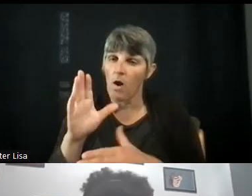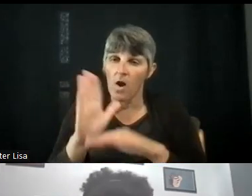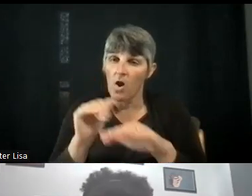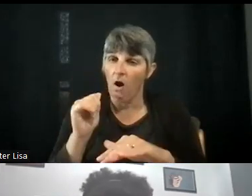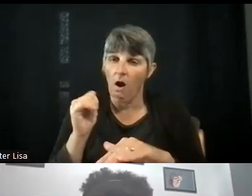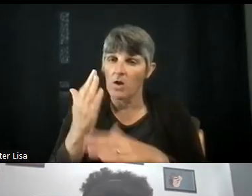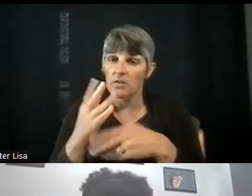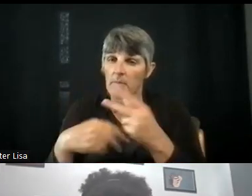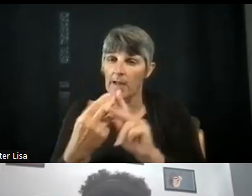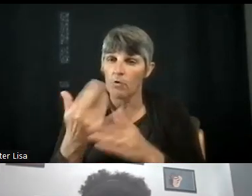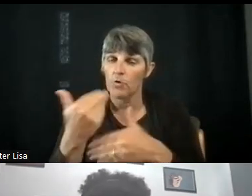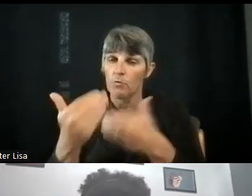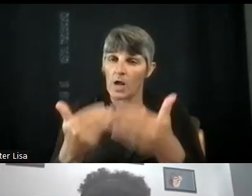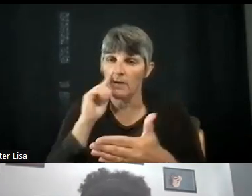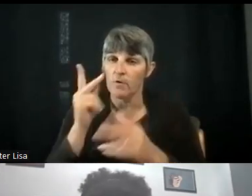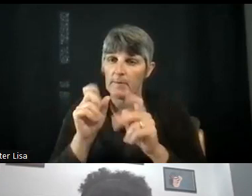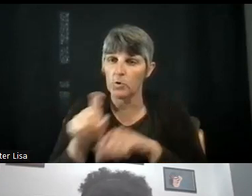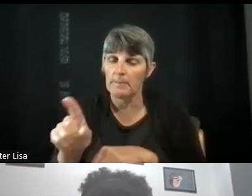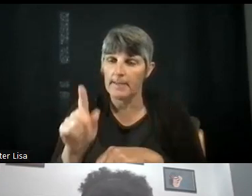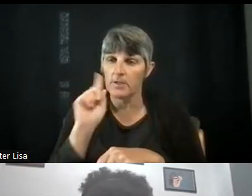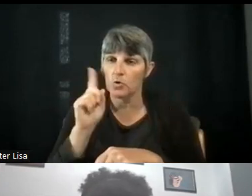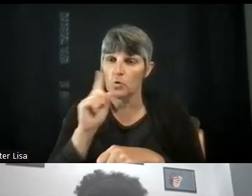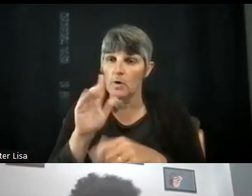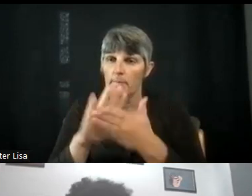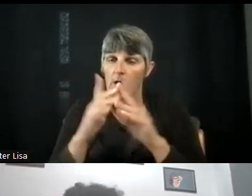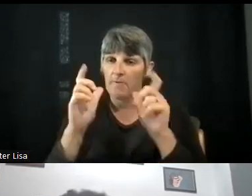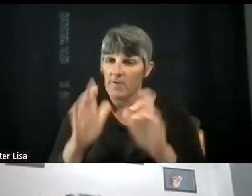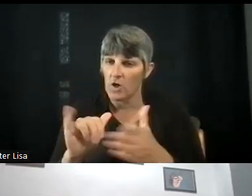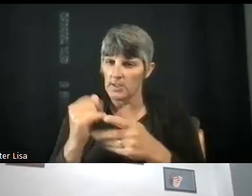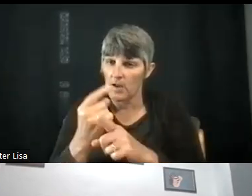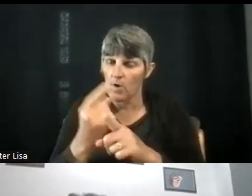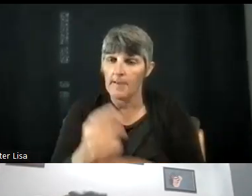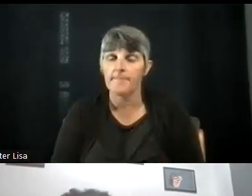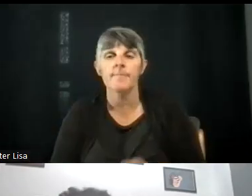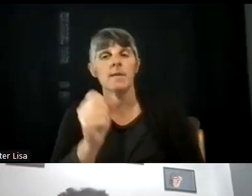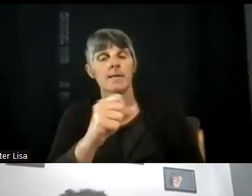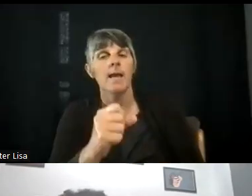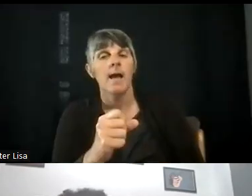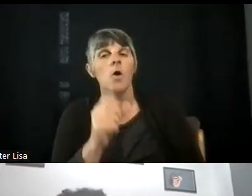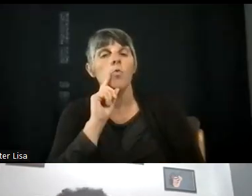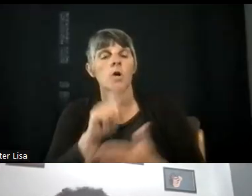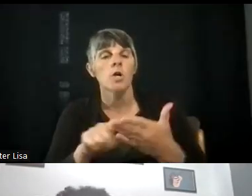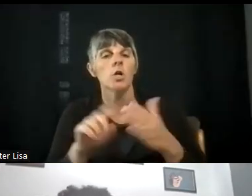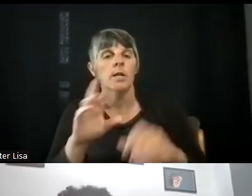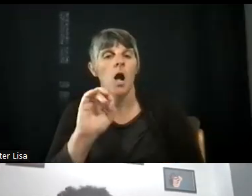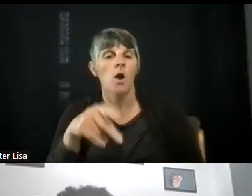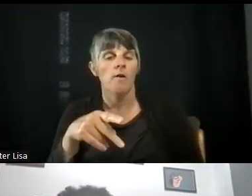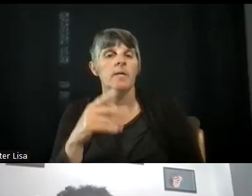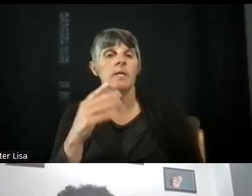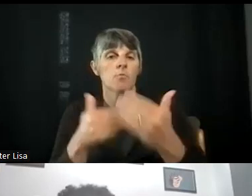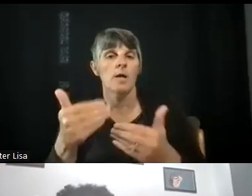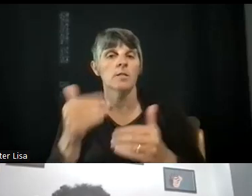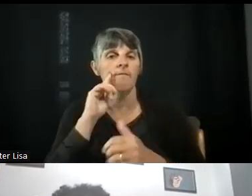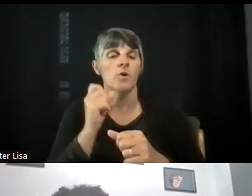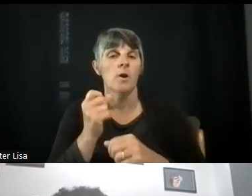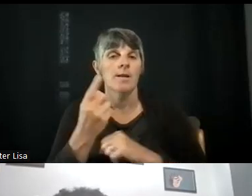sort of a review process for people to submit to be those photographers? Is that right? Yeah, we were looking at doing an RFP process for